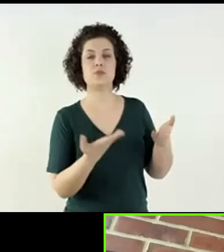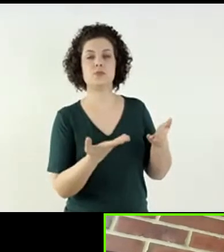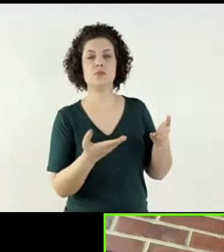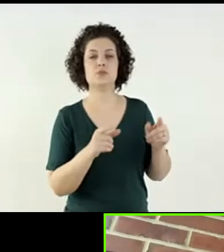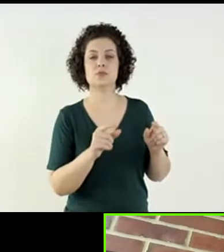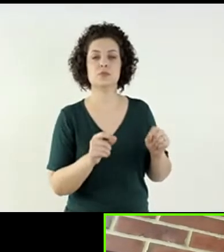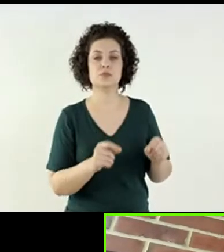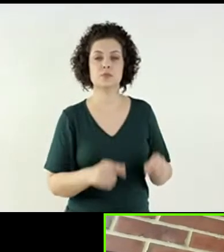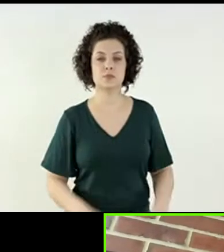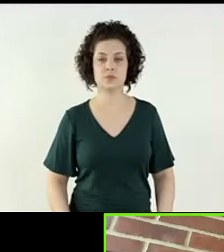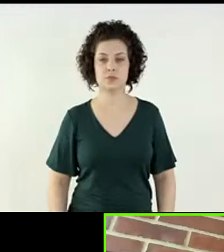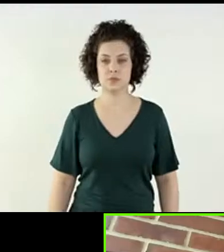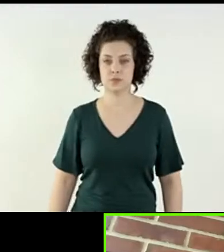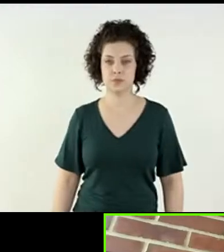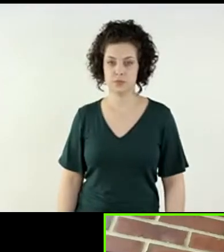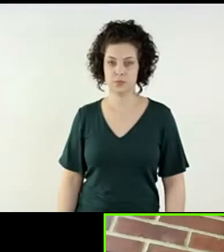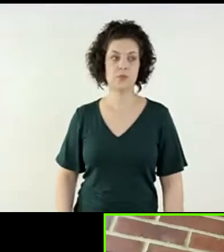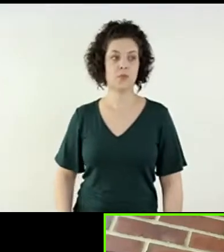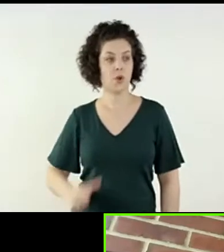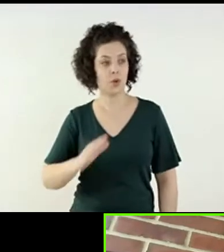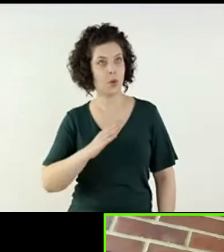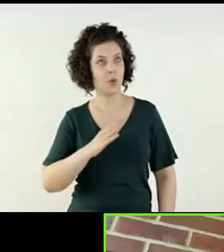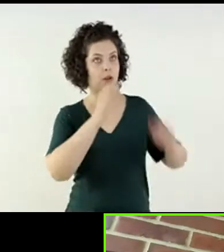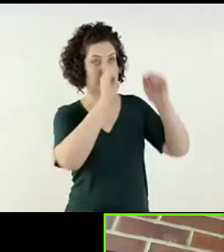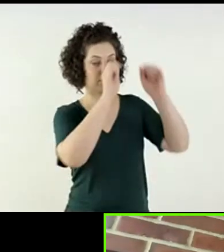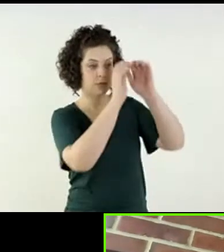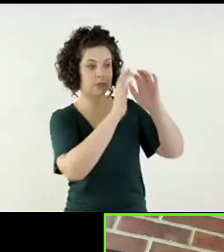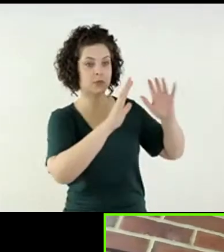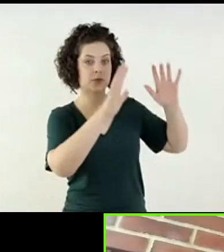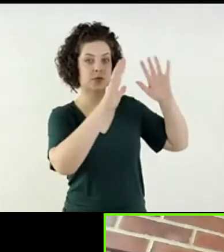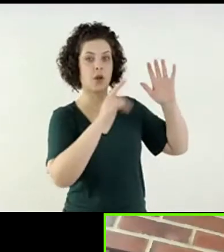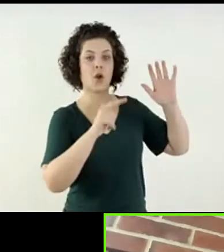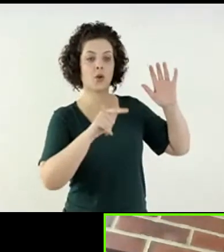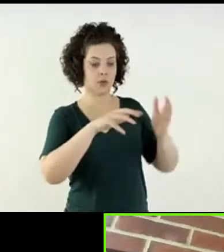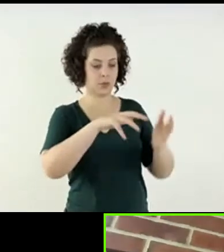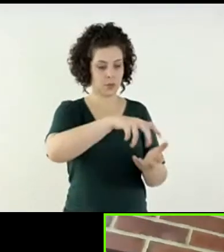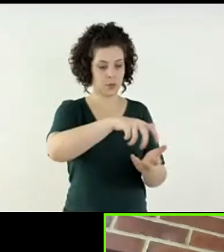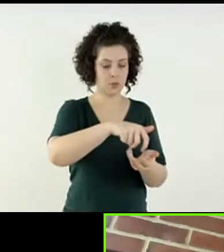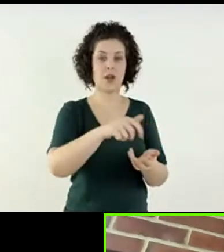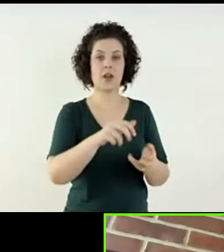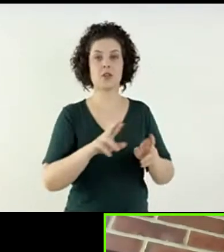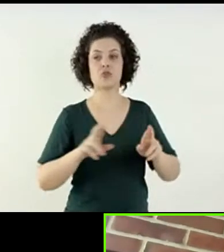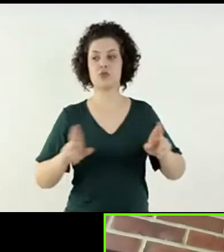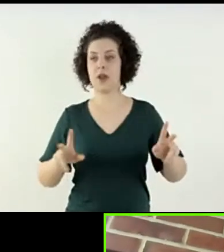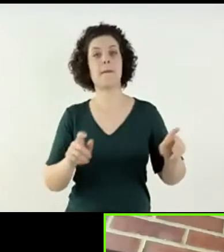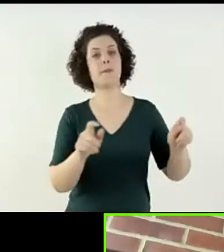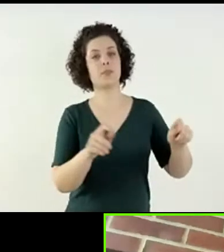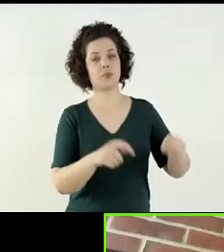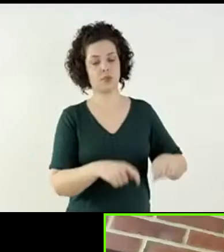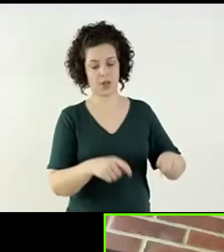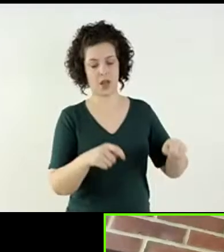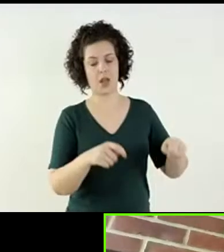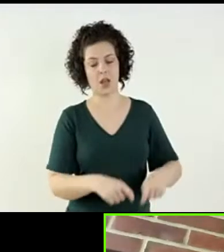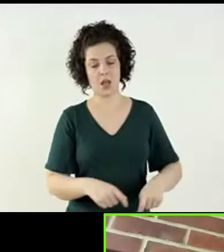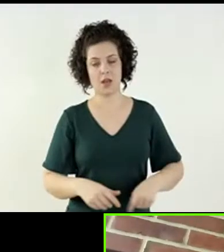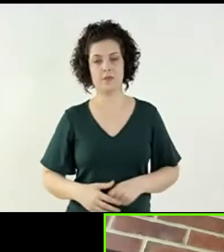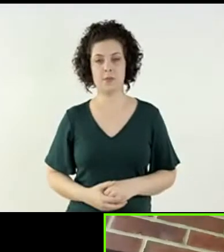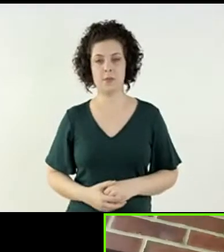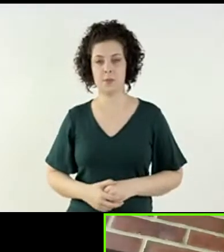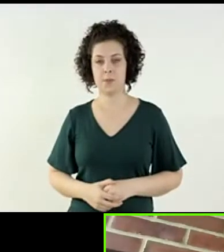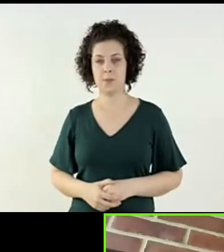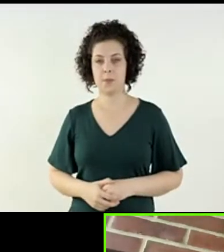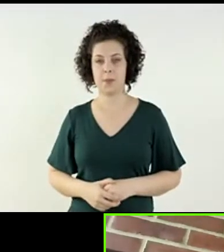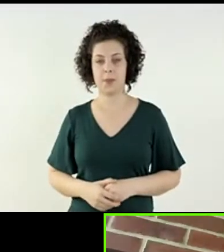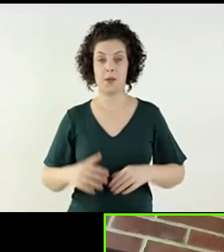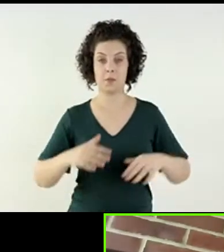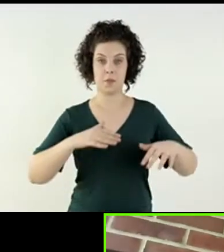that another world was possible. Of course, as we've spoken about, calling a movement women's liberation is